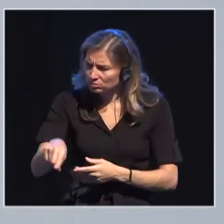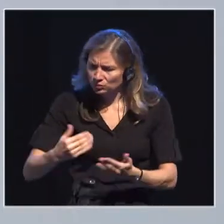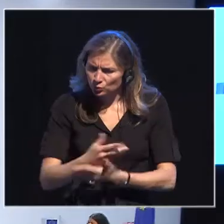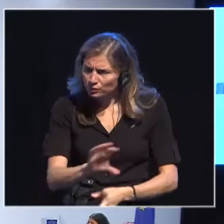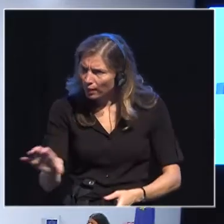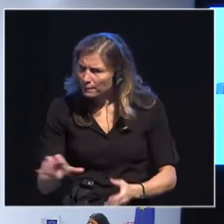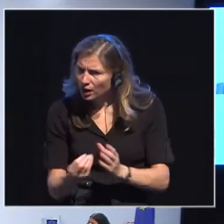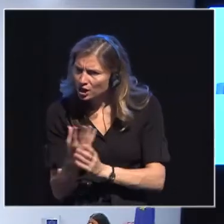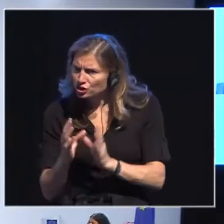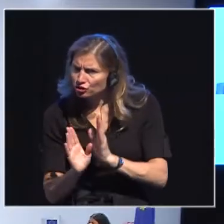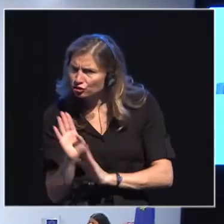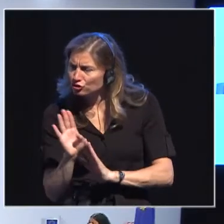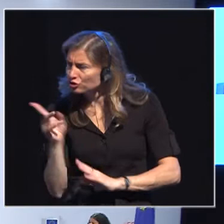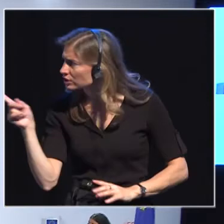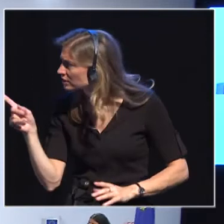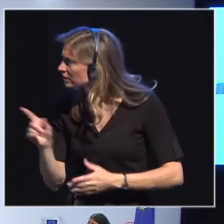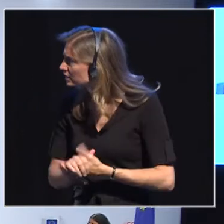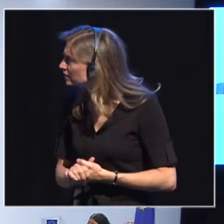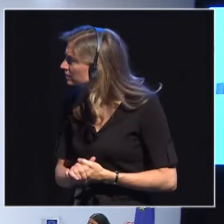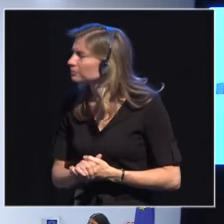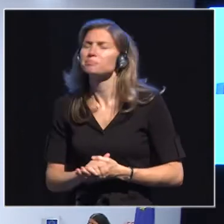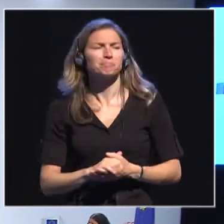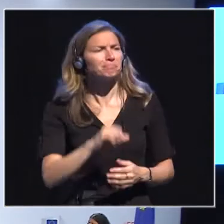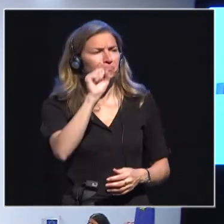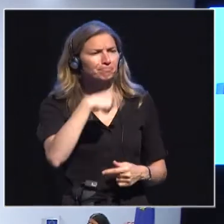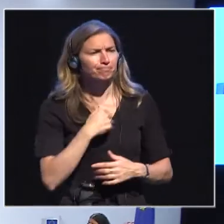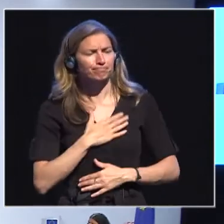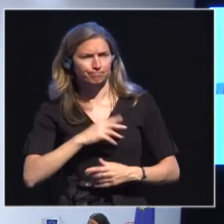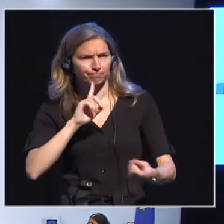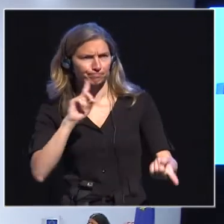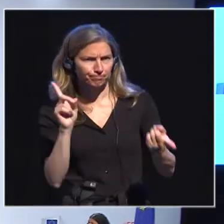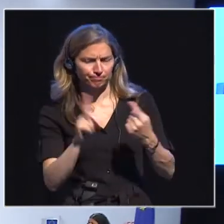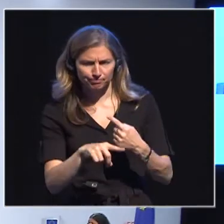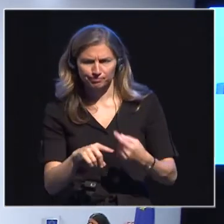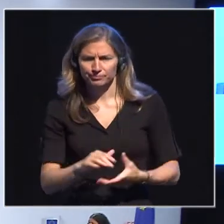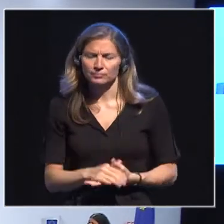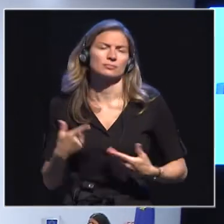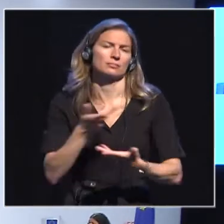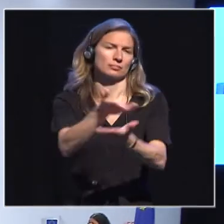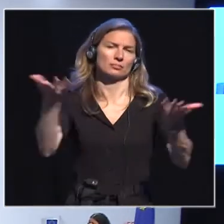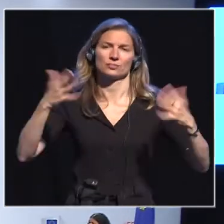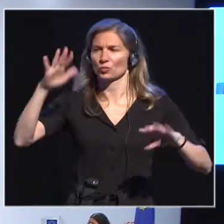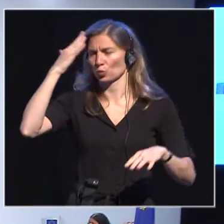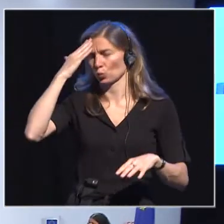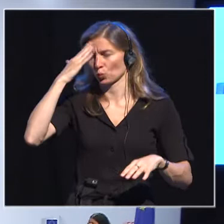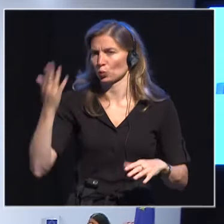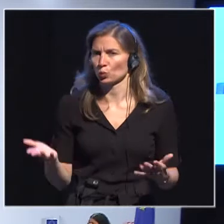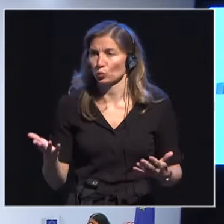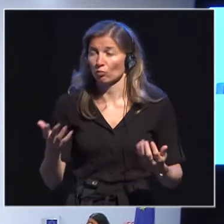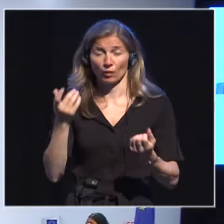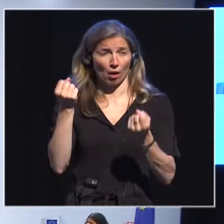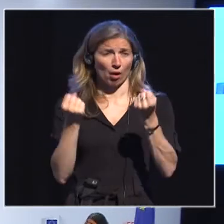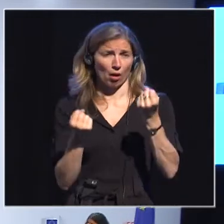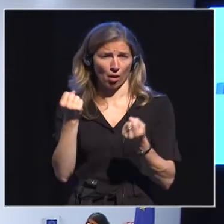Yeah, I would like to also respond to this question. As we know, cars, they can be